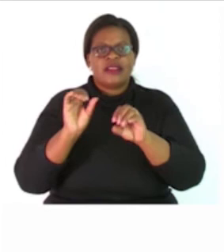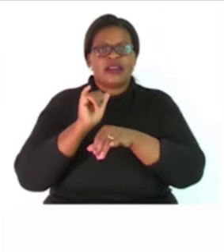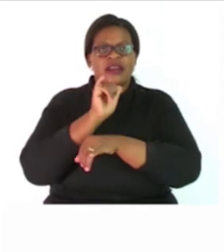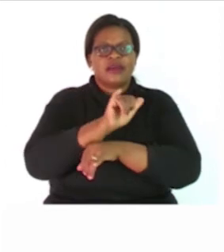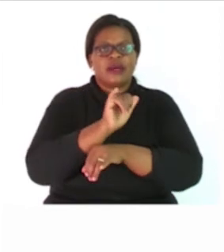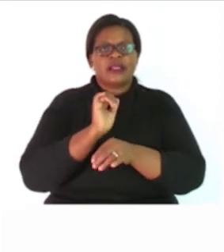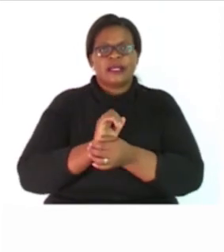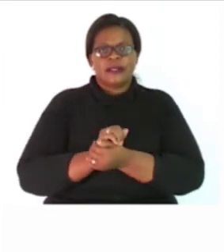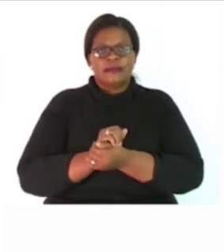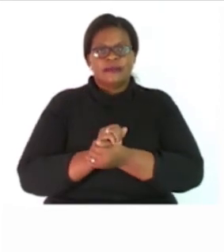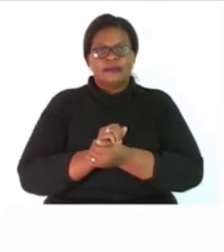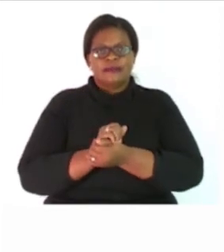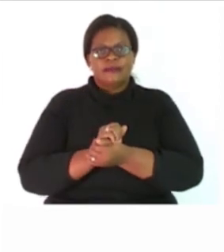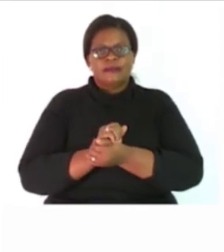remainder.